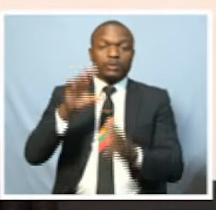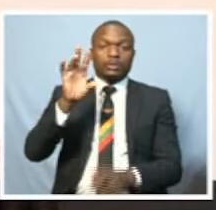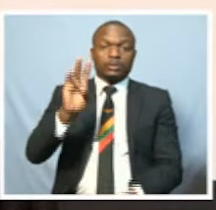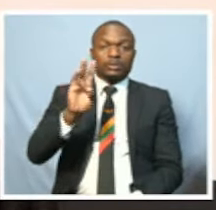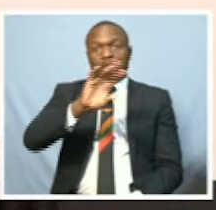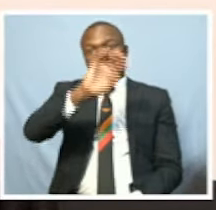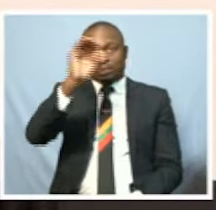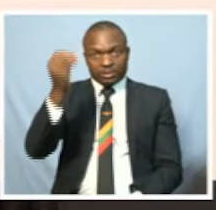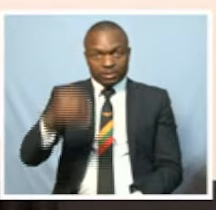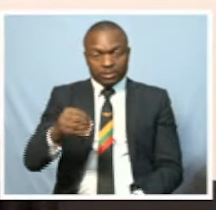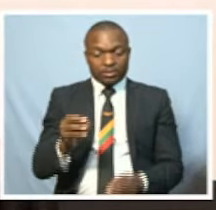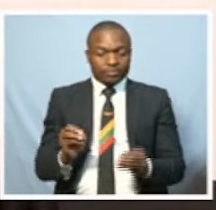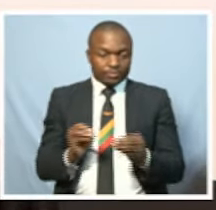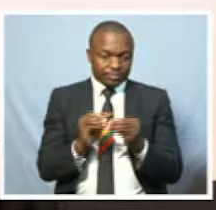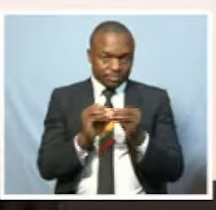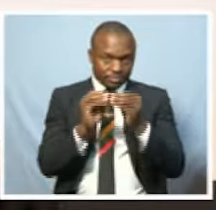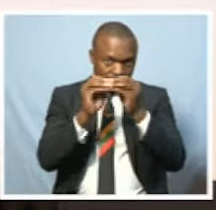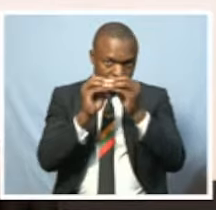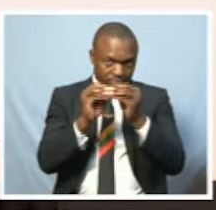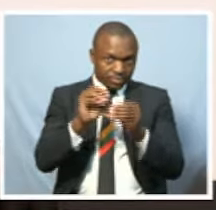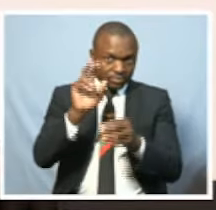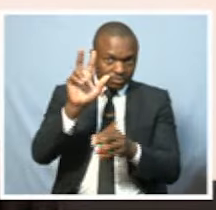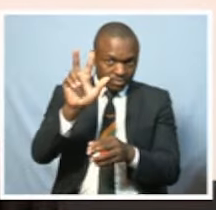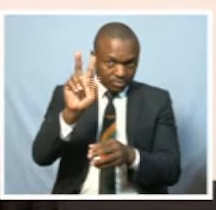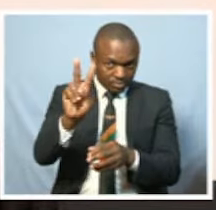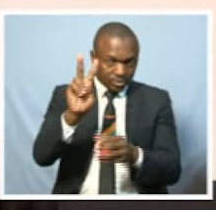99.7%. And a total or sum of